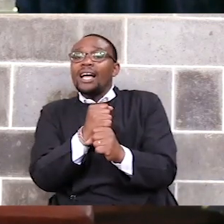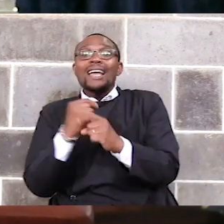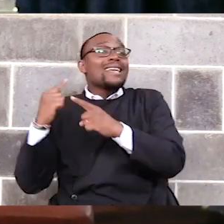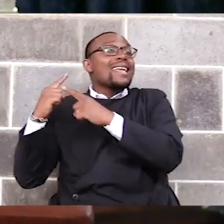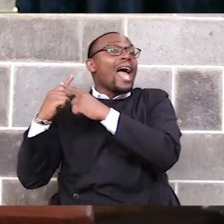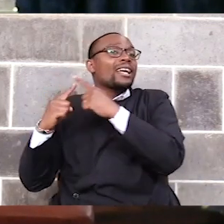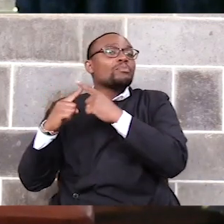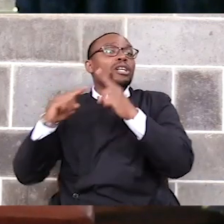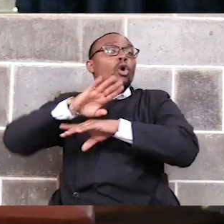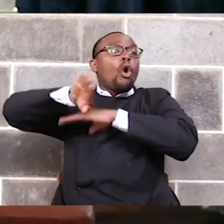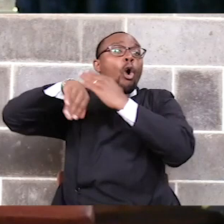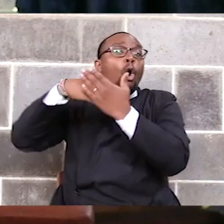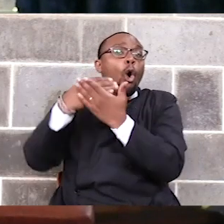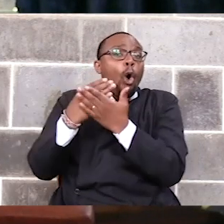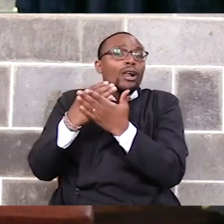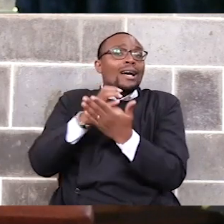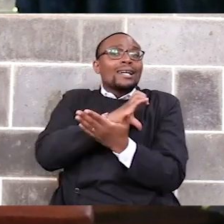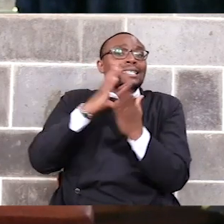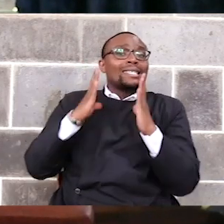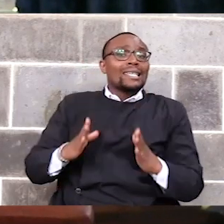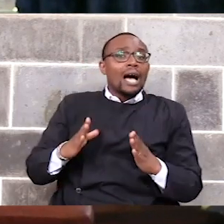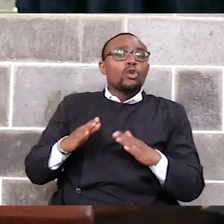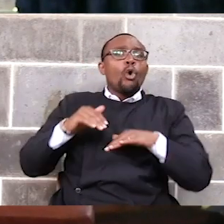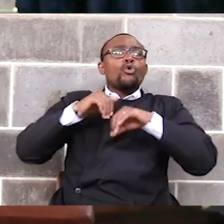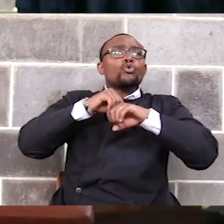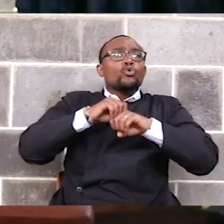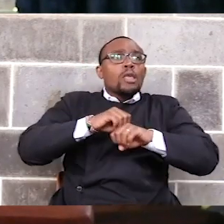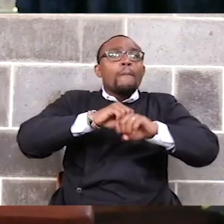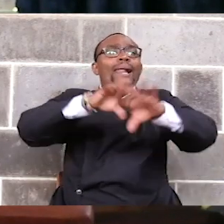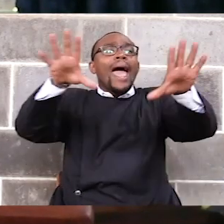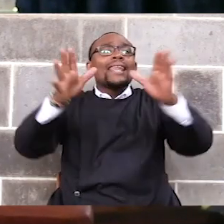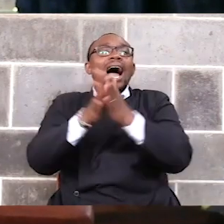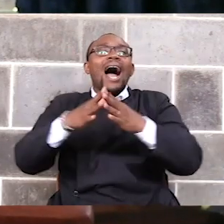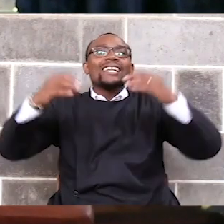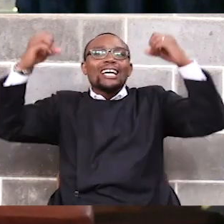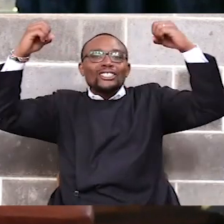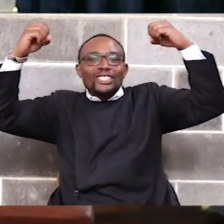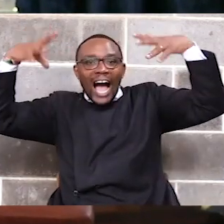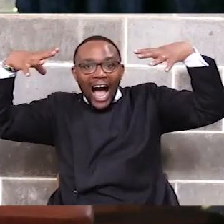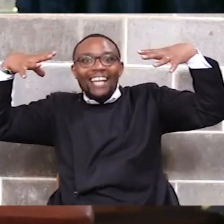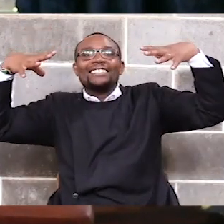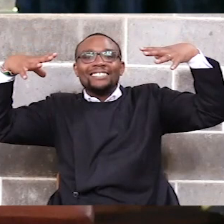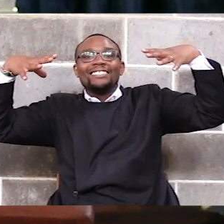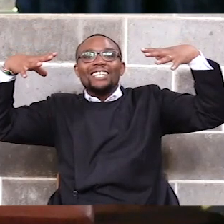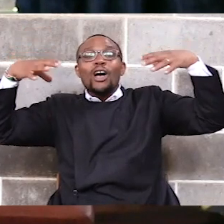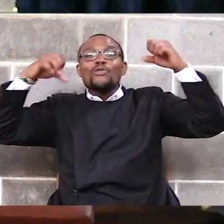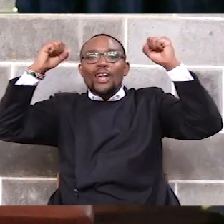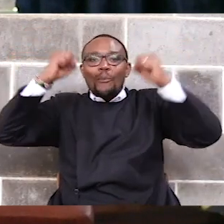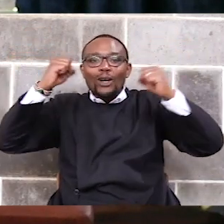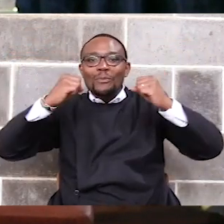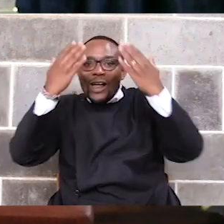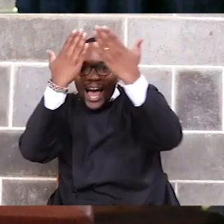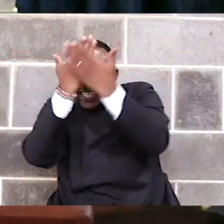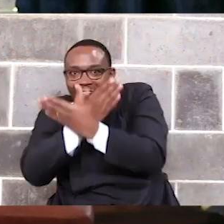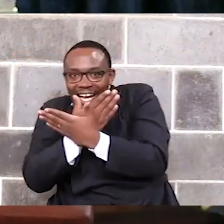expected all Christians to get out of their pews, go out into the world and shine their light so that we can make the darkness disappear from